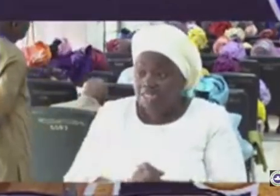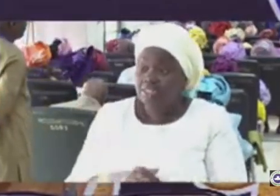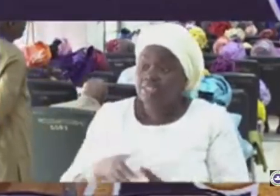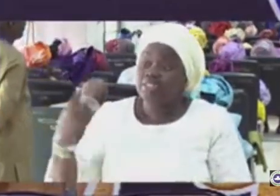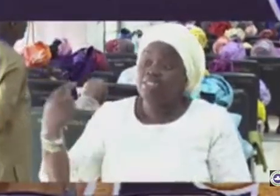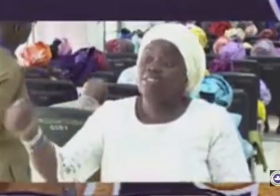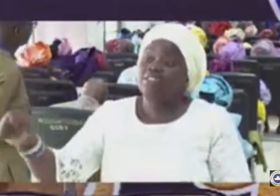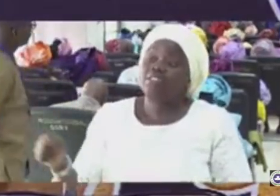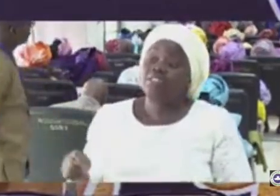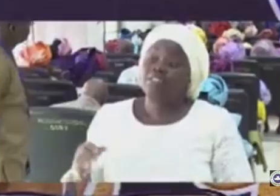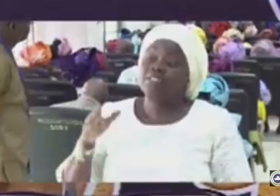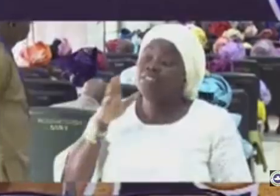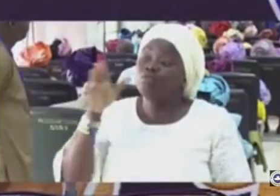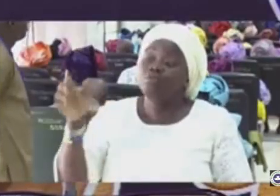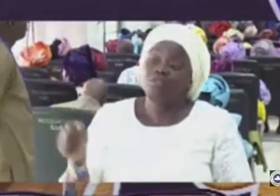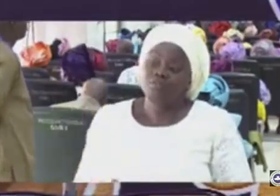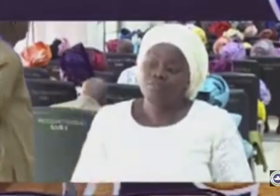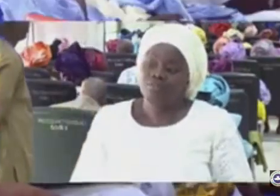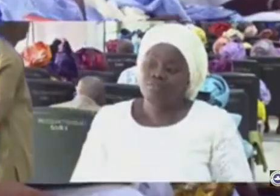And God was looking down from heaven.